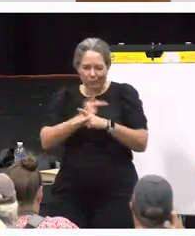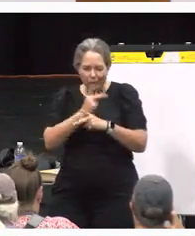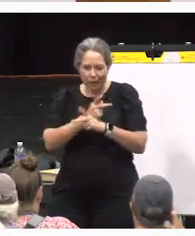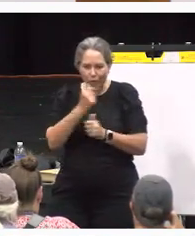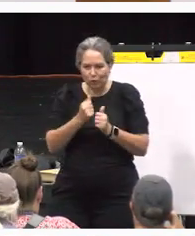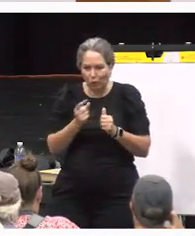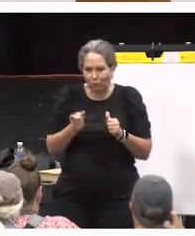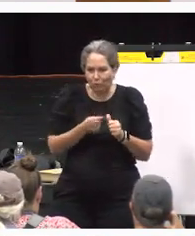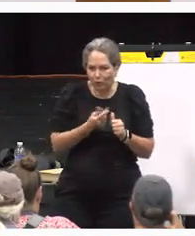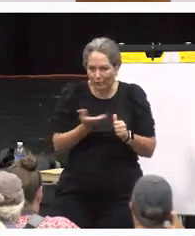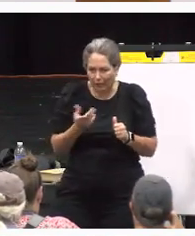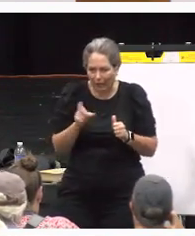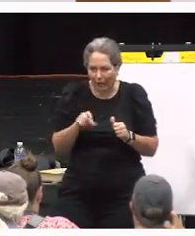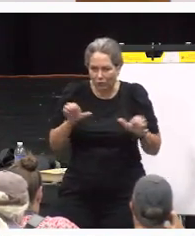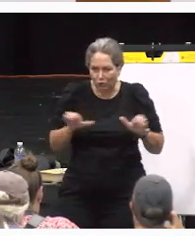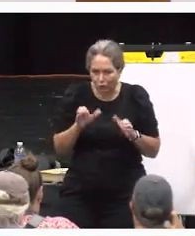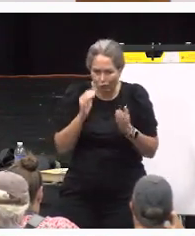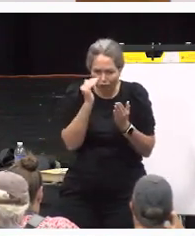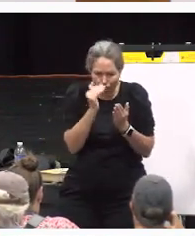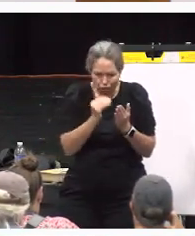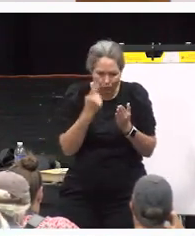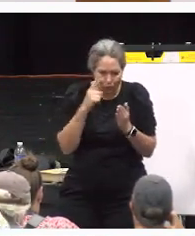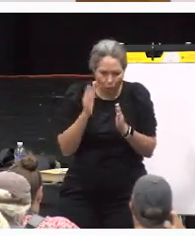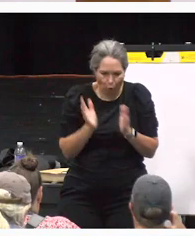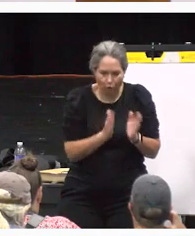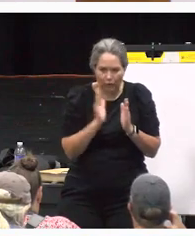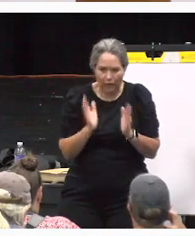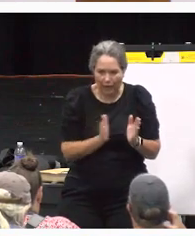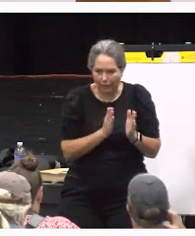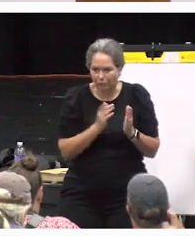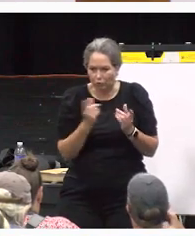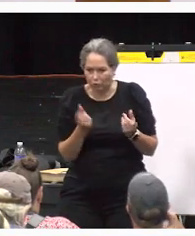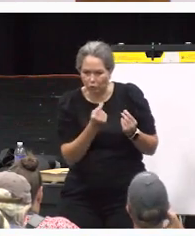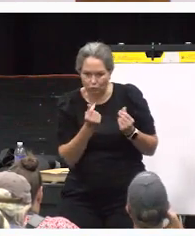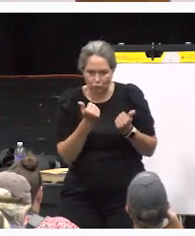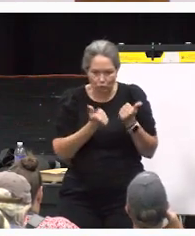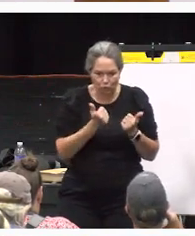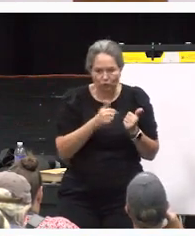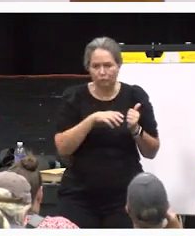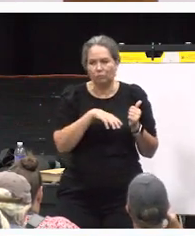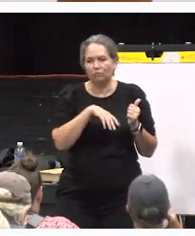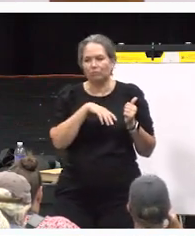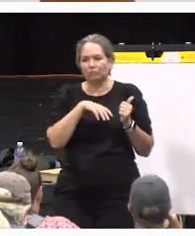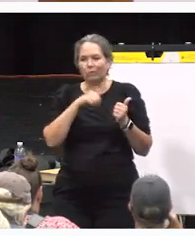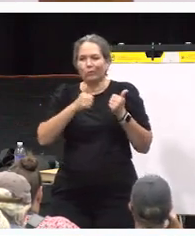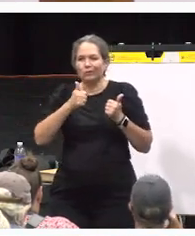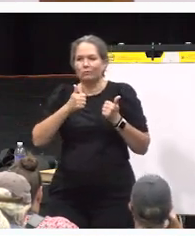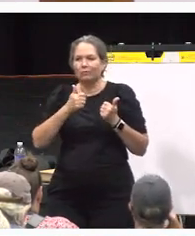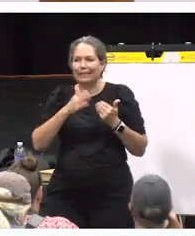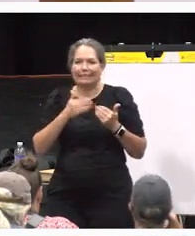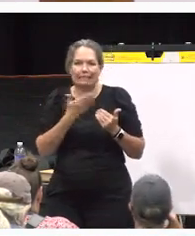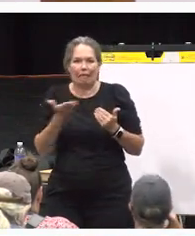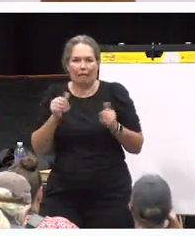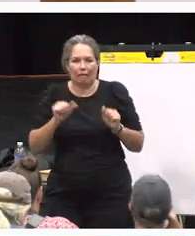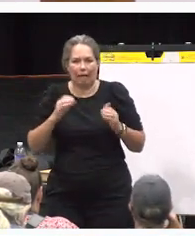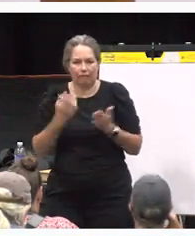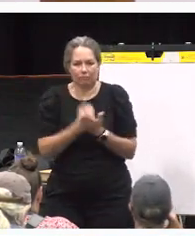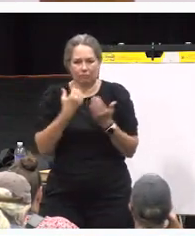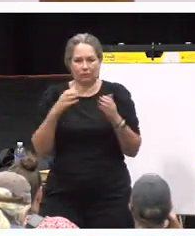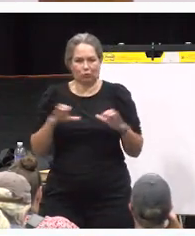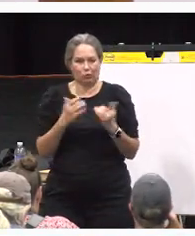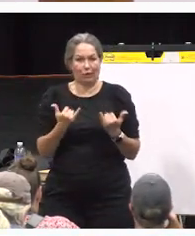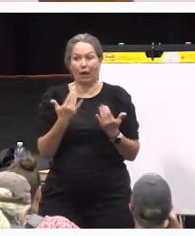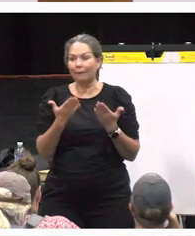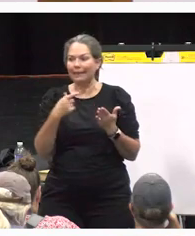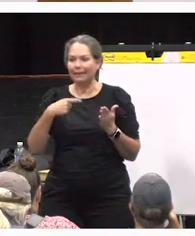first things that should be done in this area to get organized, what are some of the low-hanging fruit, or the things we could be doing this